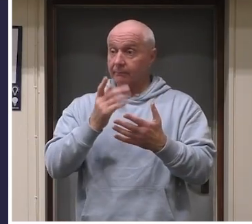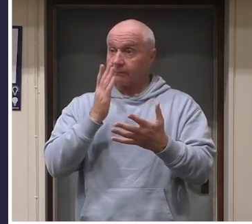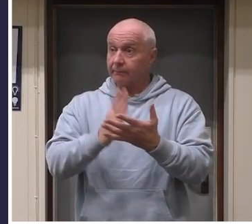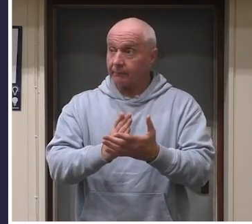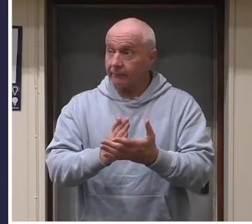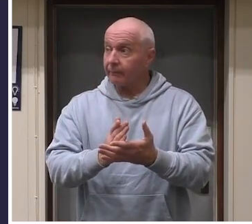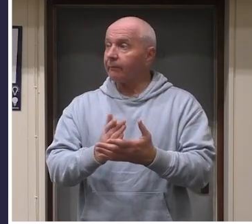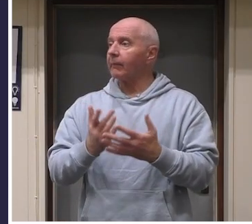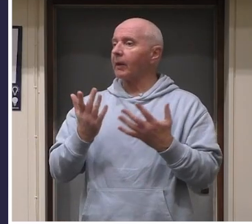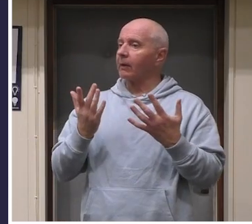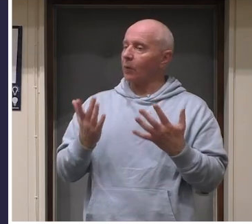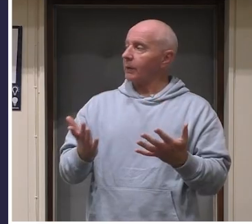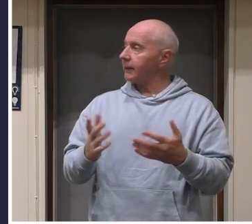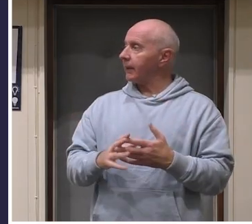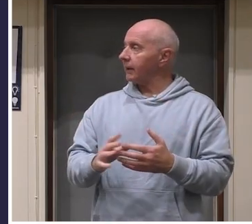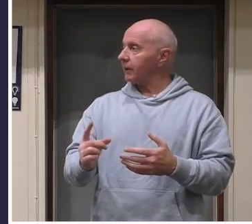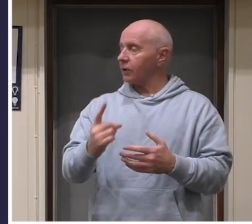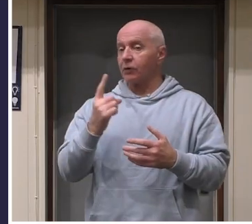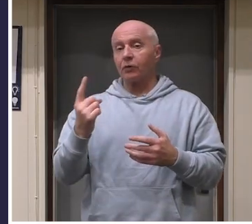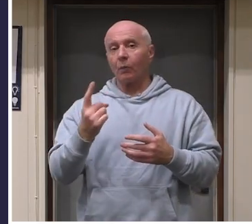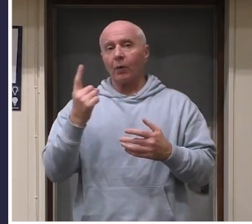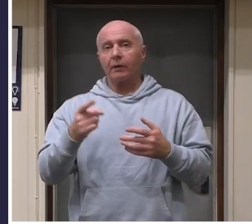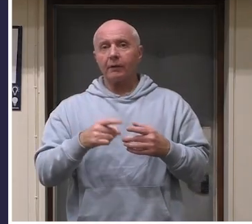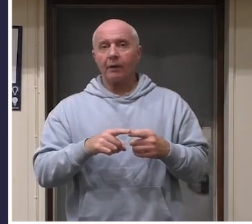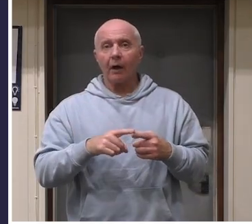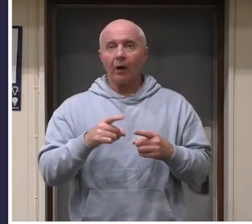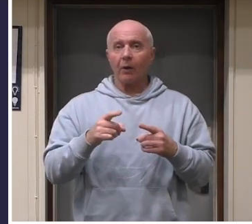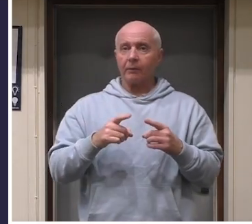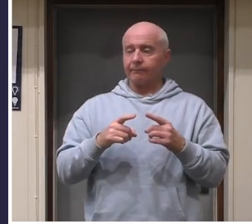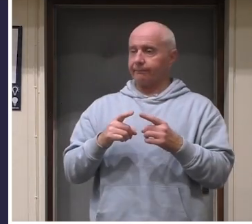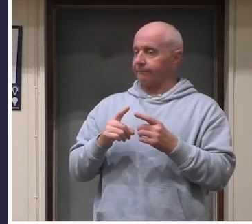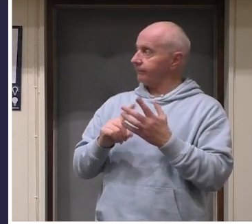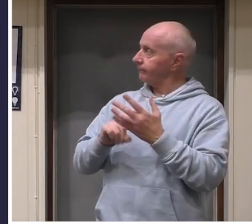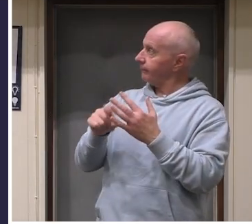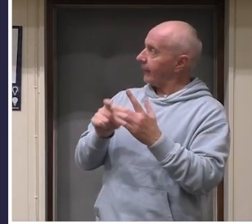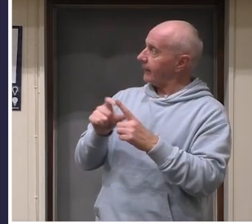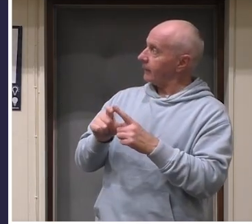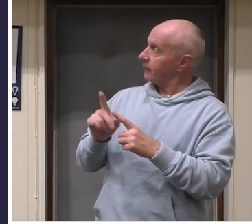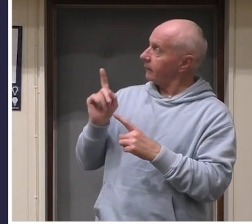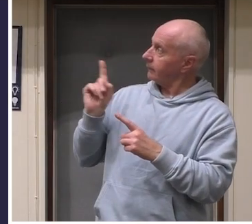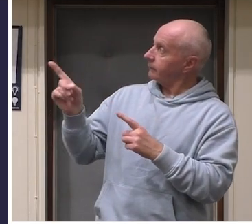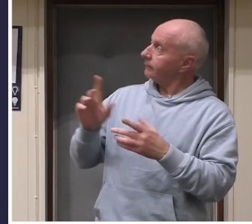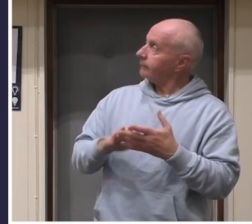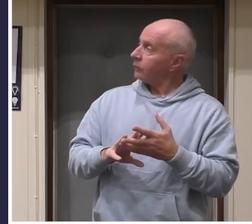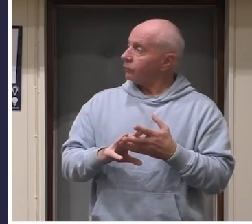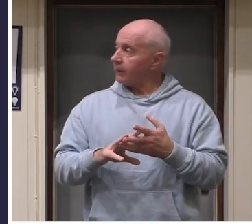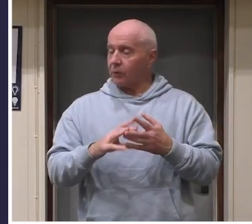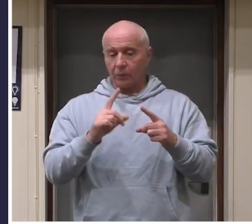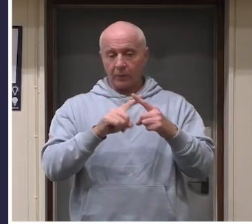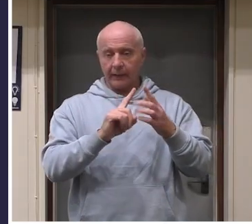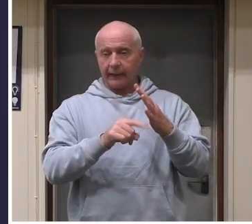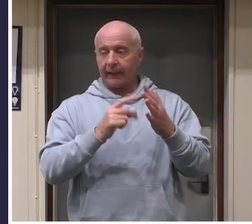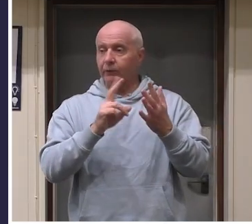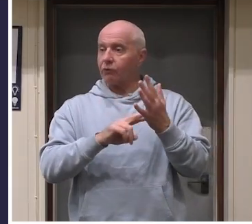until somebody else did an experiment, and this was Philip Leonard. He did an experiment where he was trying to eject electrons from